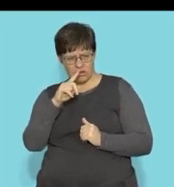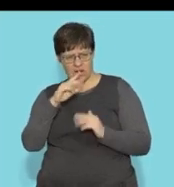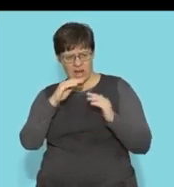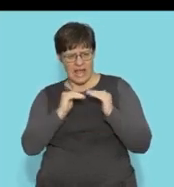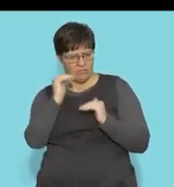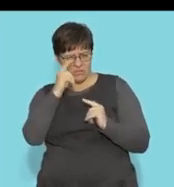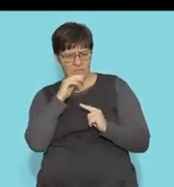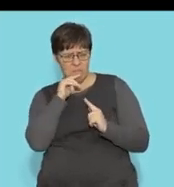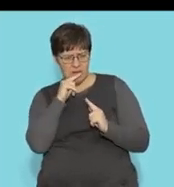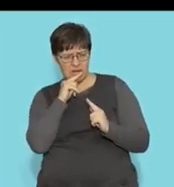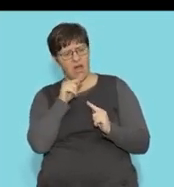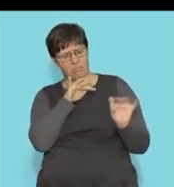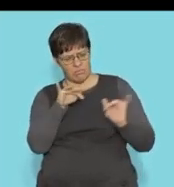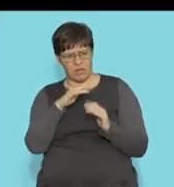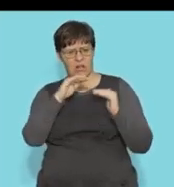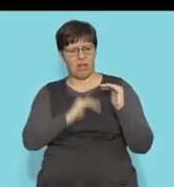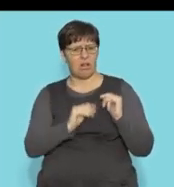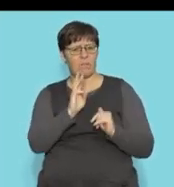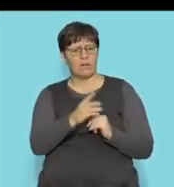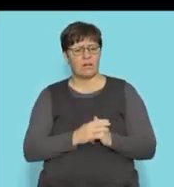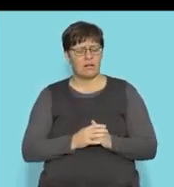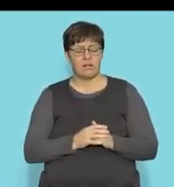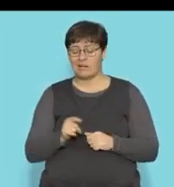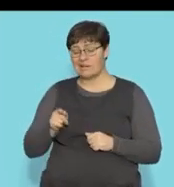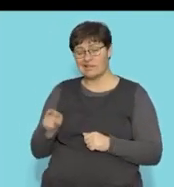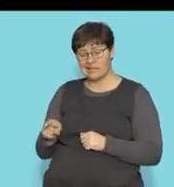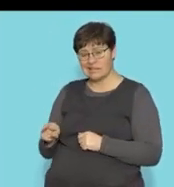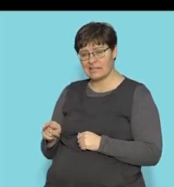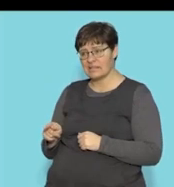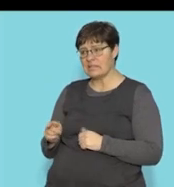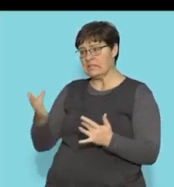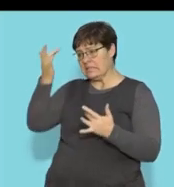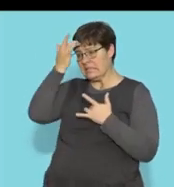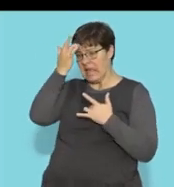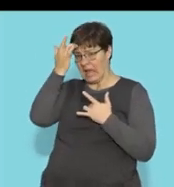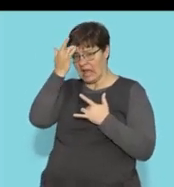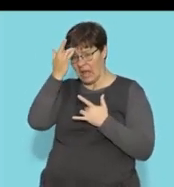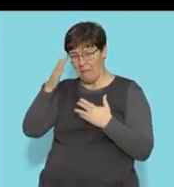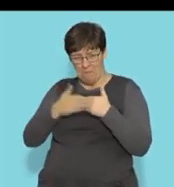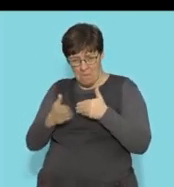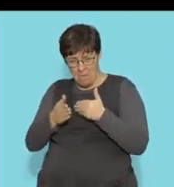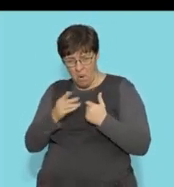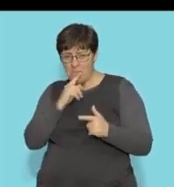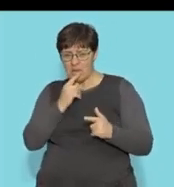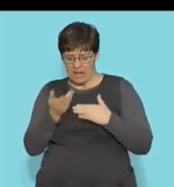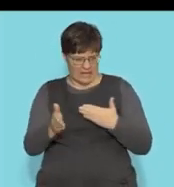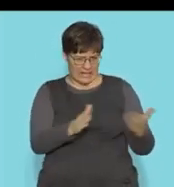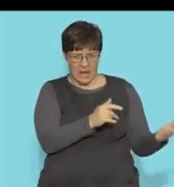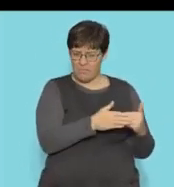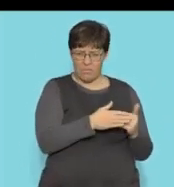also going to decrease population size. An increase in disease,